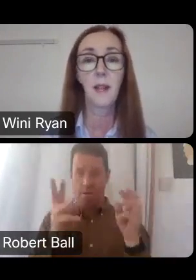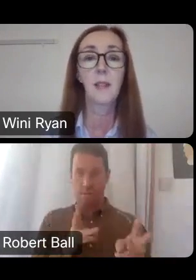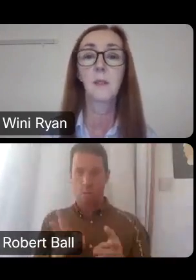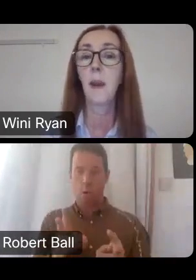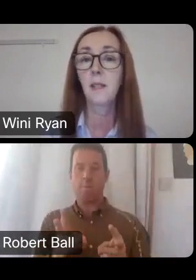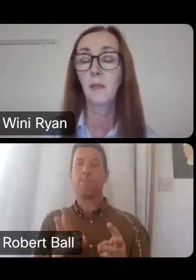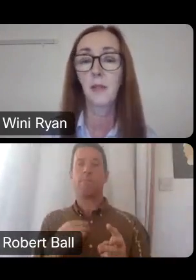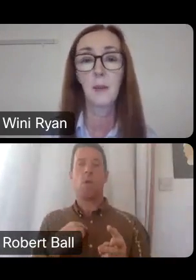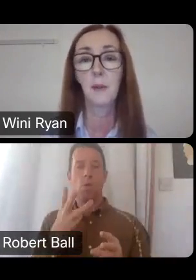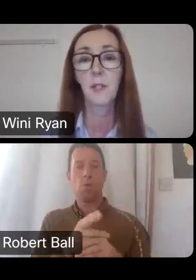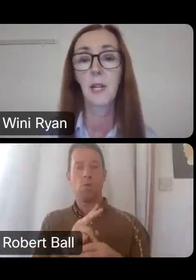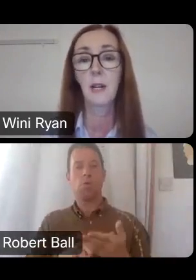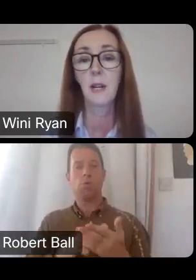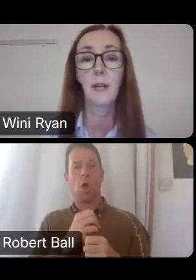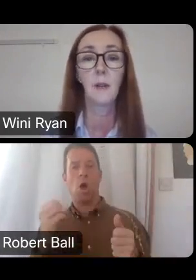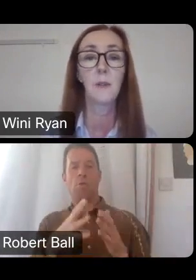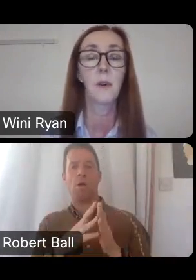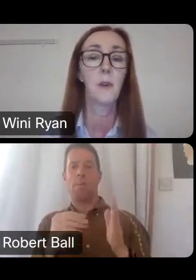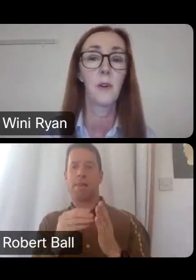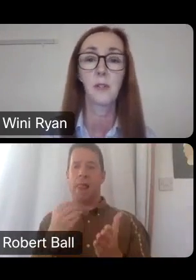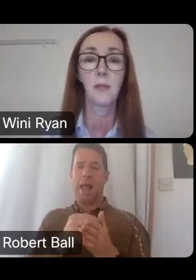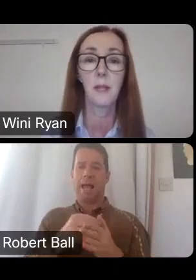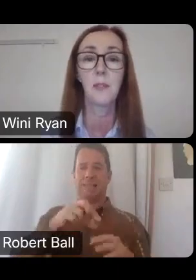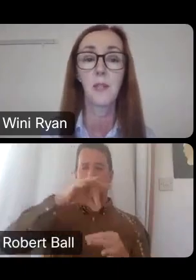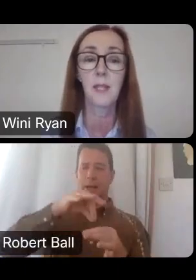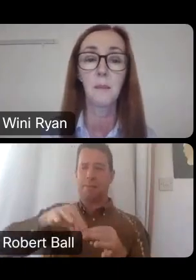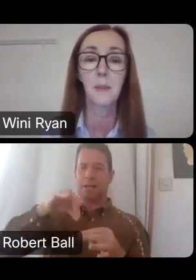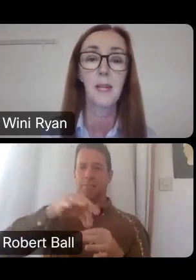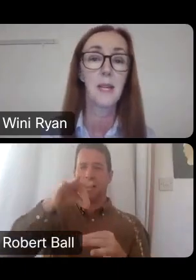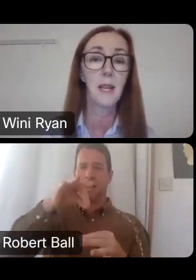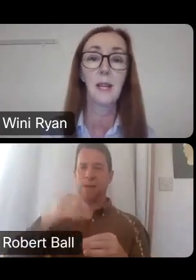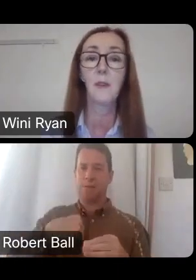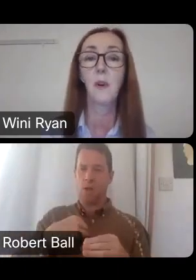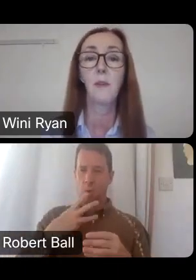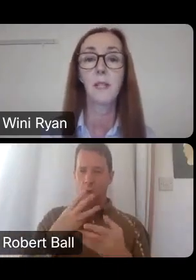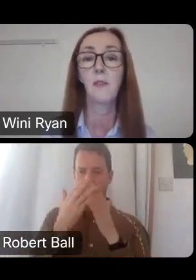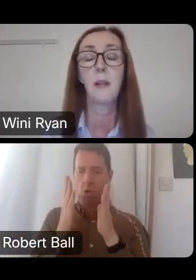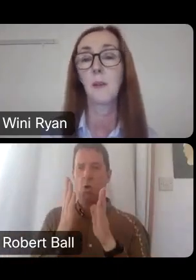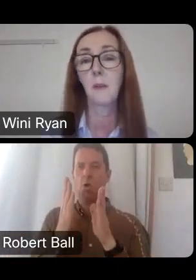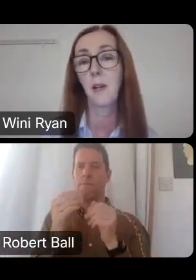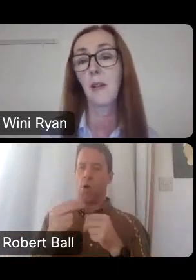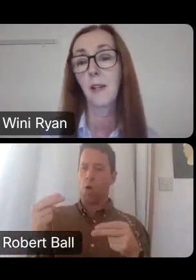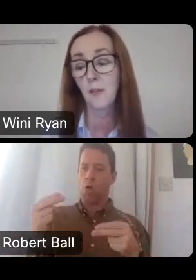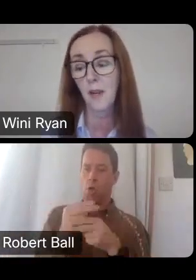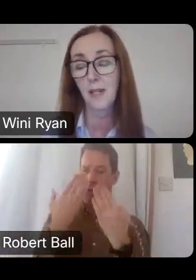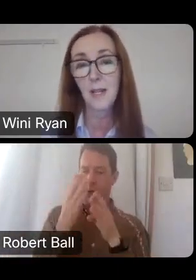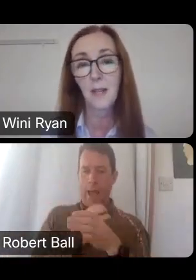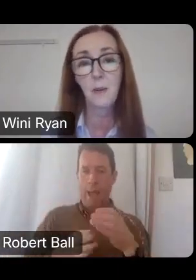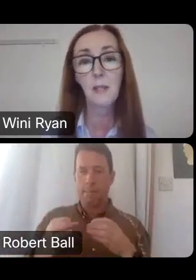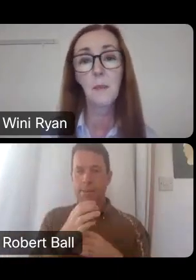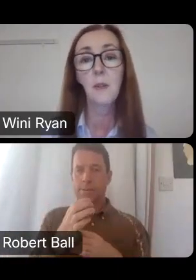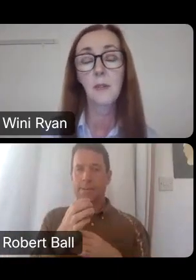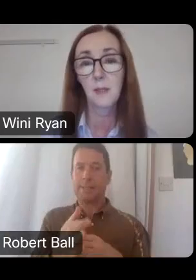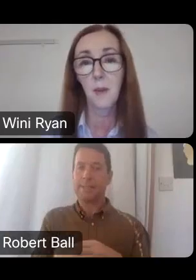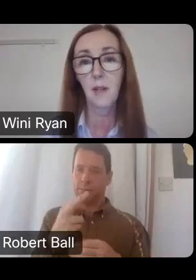models like SPIKES, for example, for delivering bad news, or NURSE for demonstrating empathy. And if you are already familiar with the model, that's fine. The